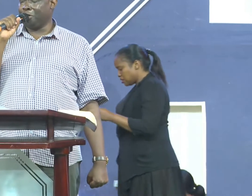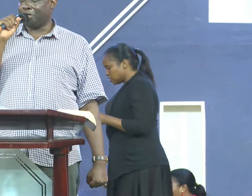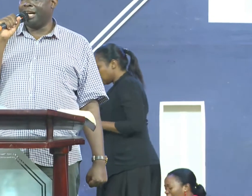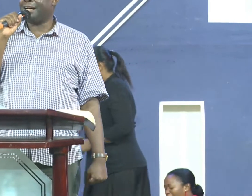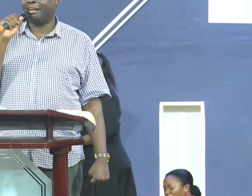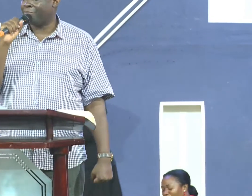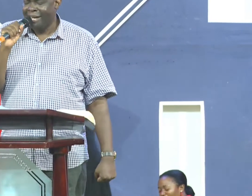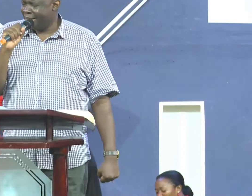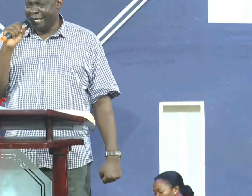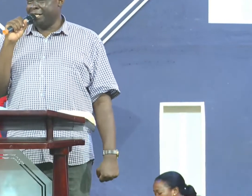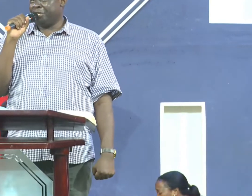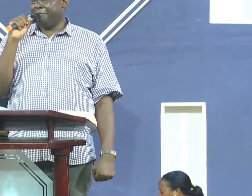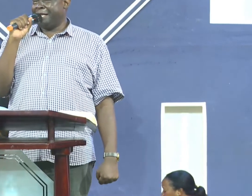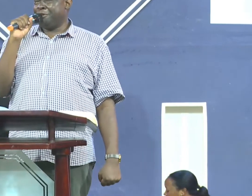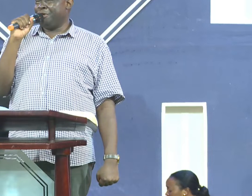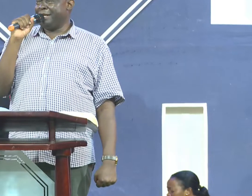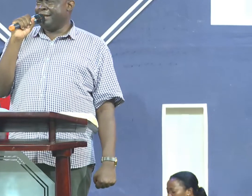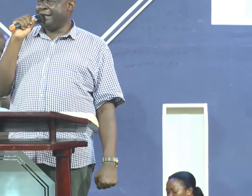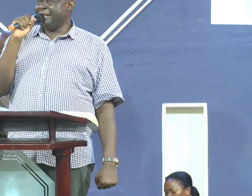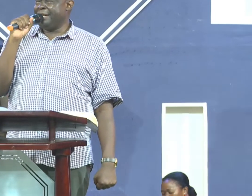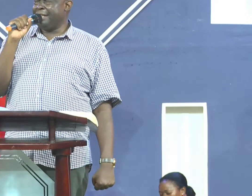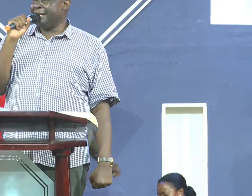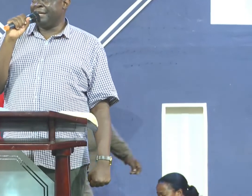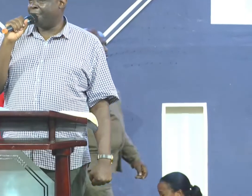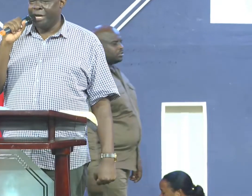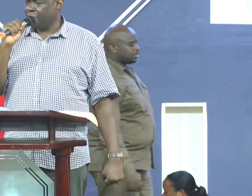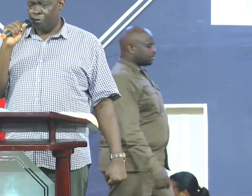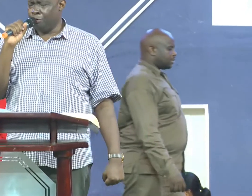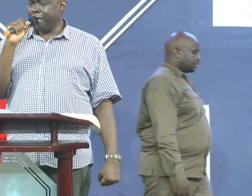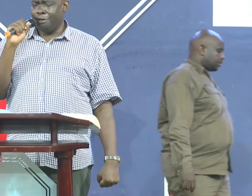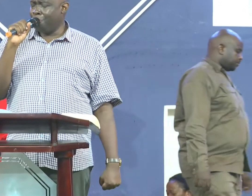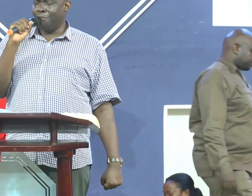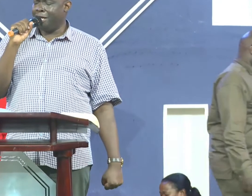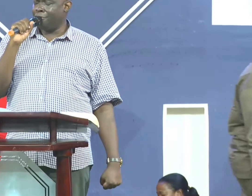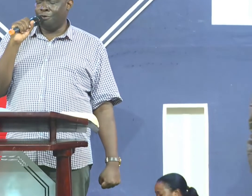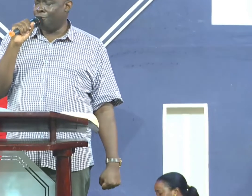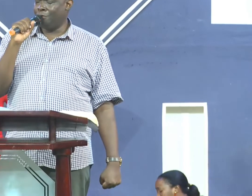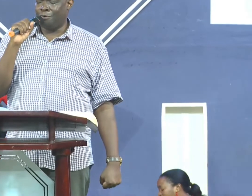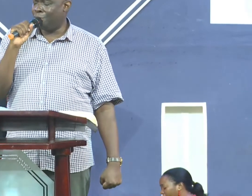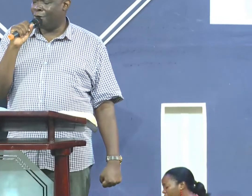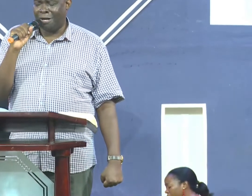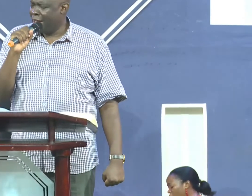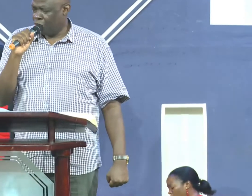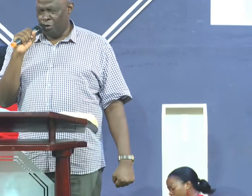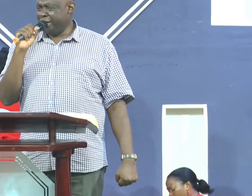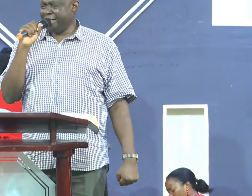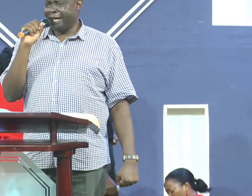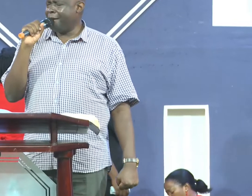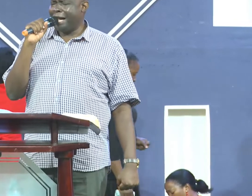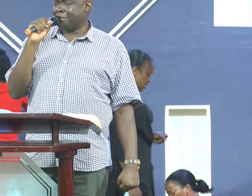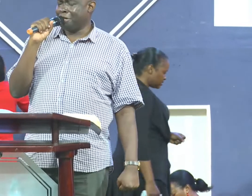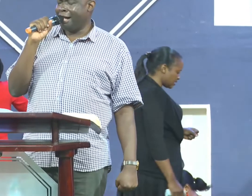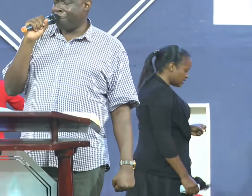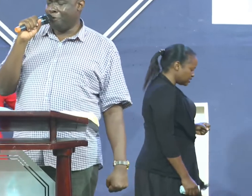okukowoola ekisa ekiva gy'oli ku lw'ennyumba eno